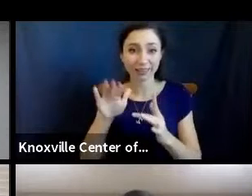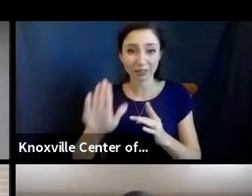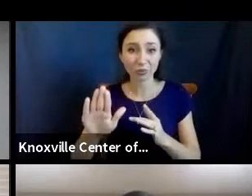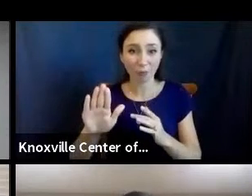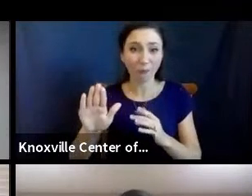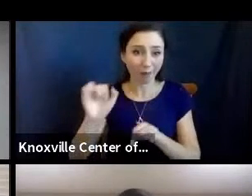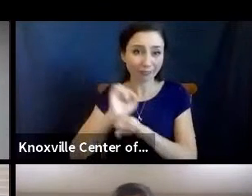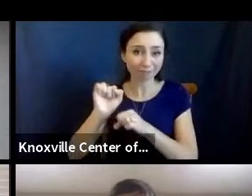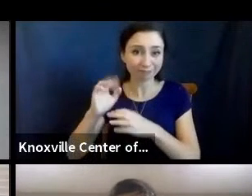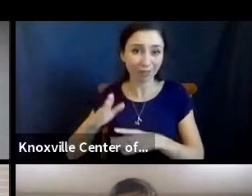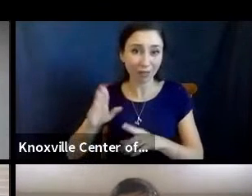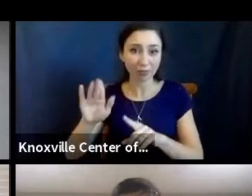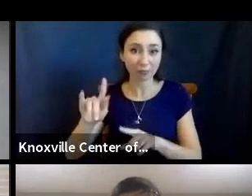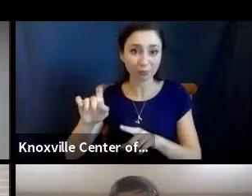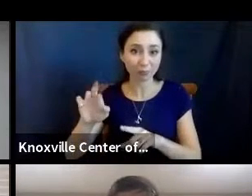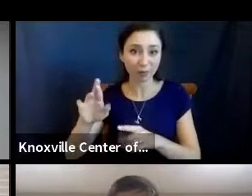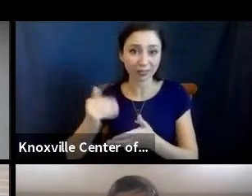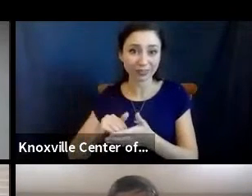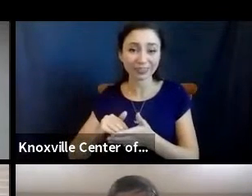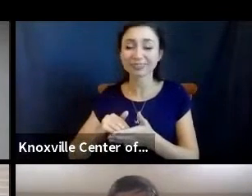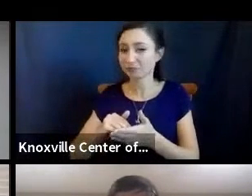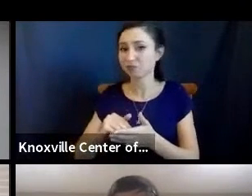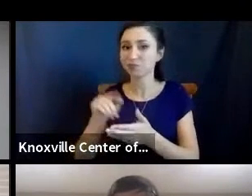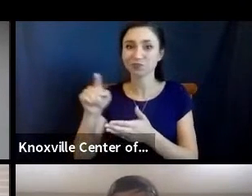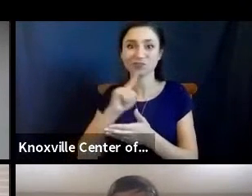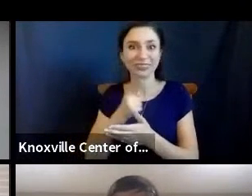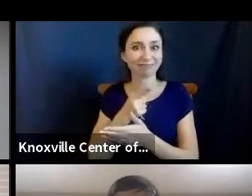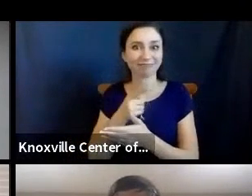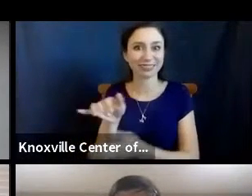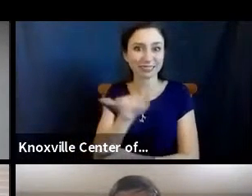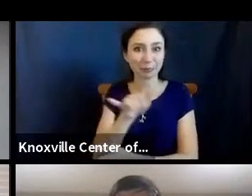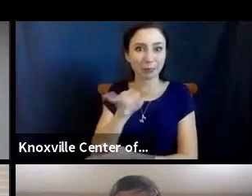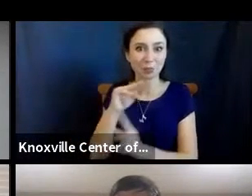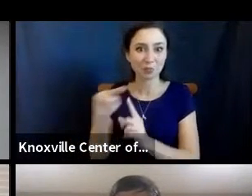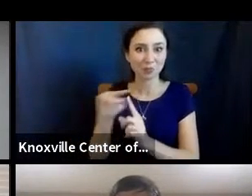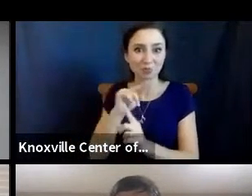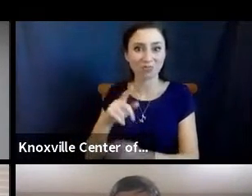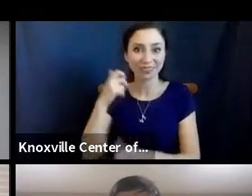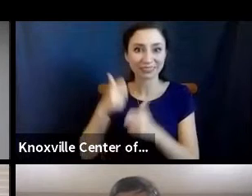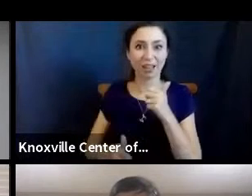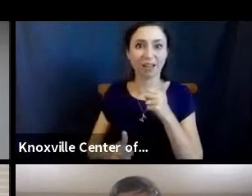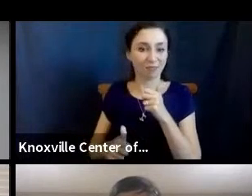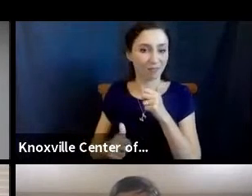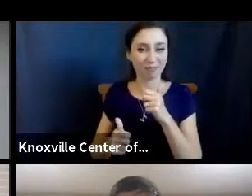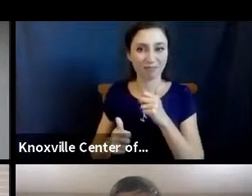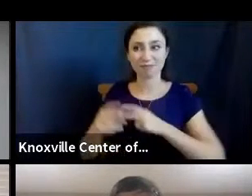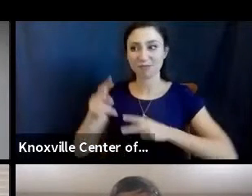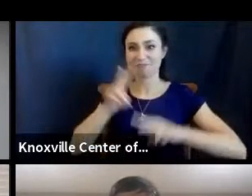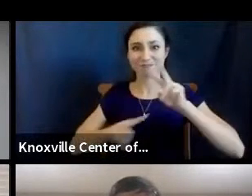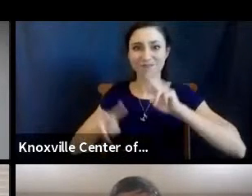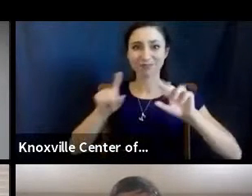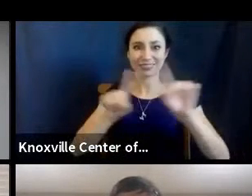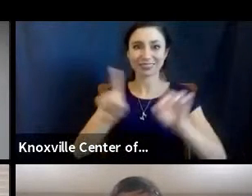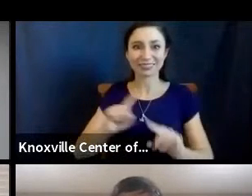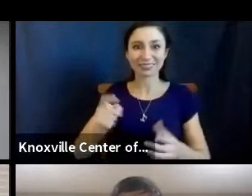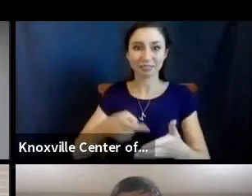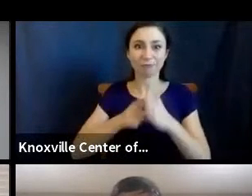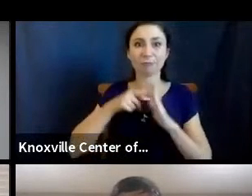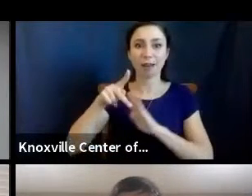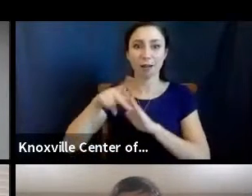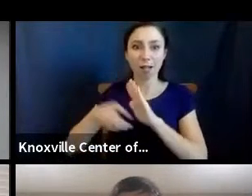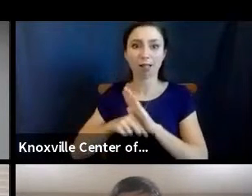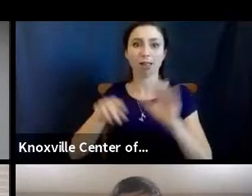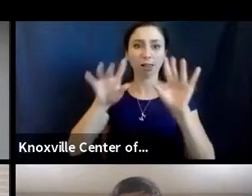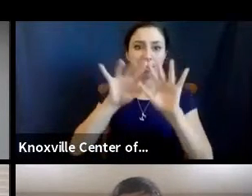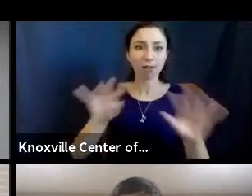the Baker Center, and he had kind of given me a quick rundown, similar view of that it's really hard to look at all of these different mandates and policies that go